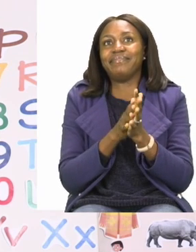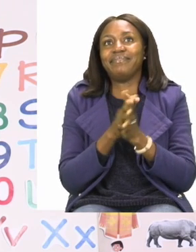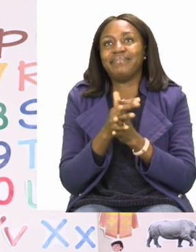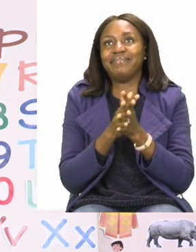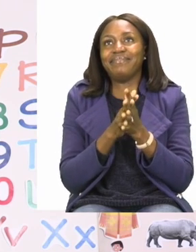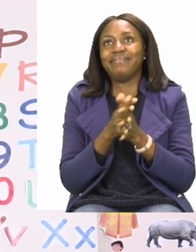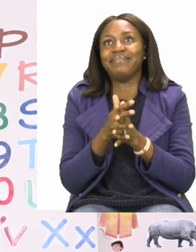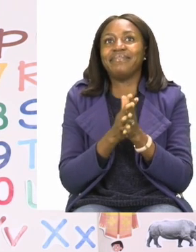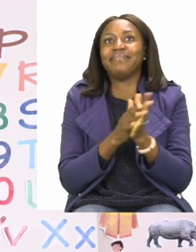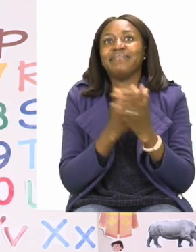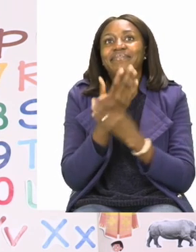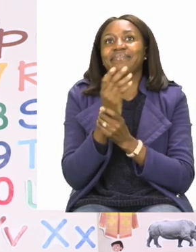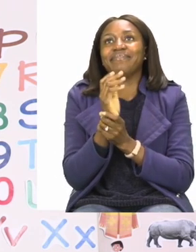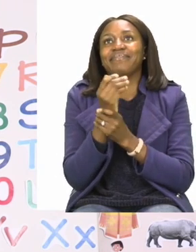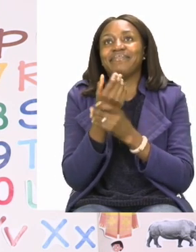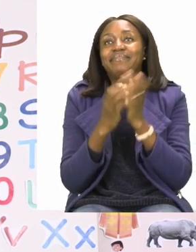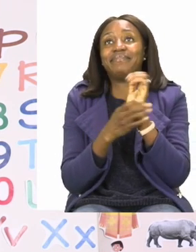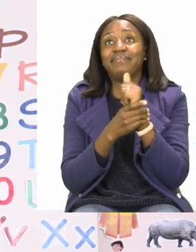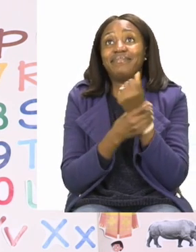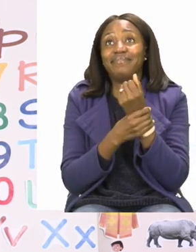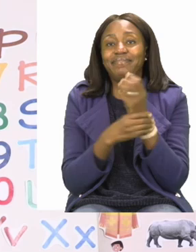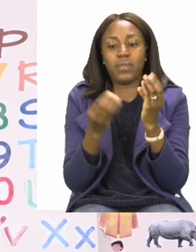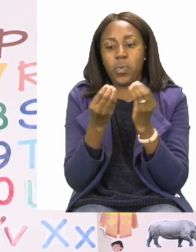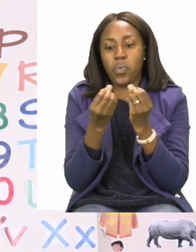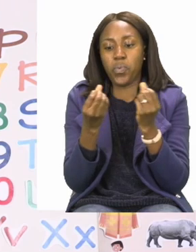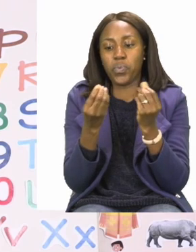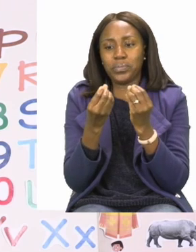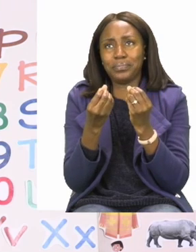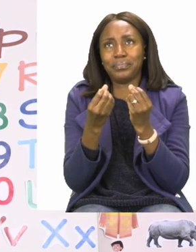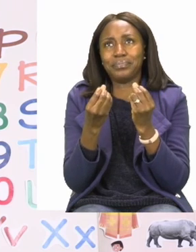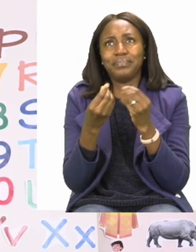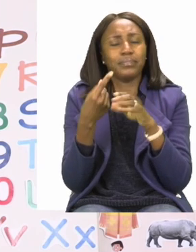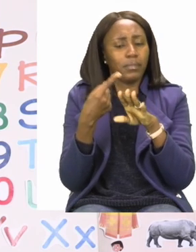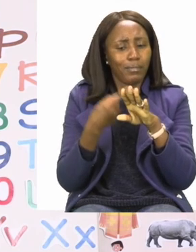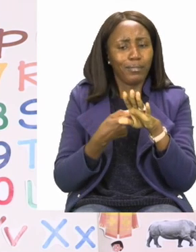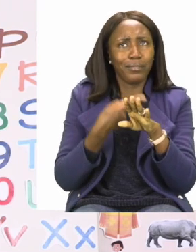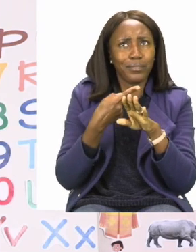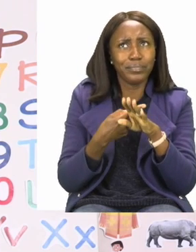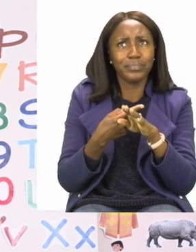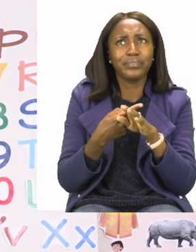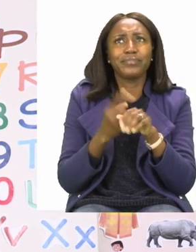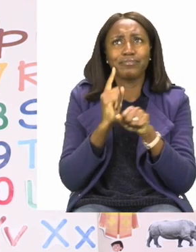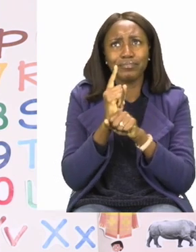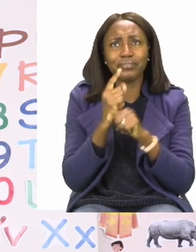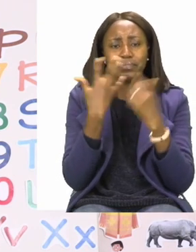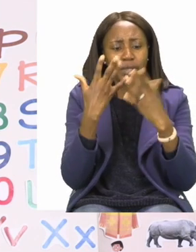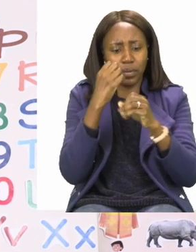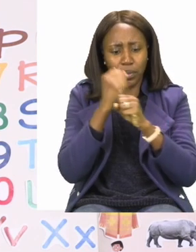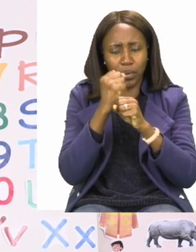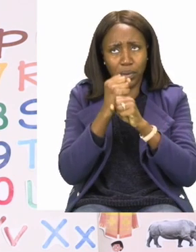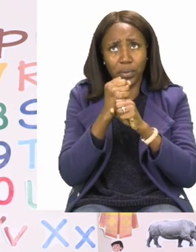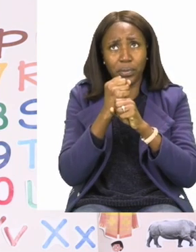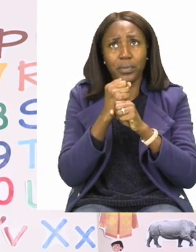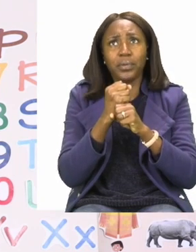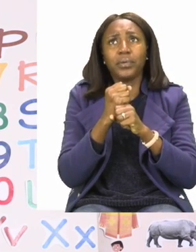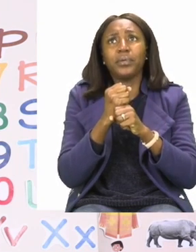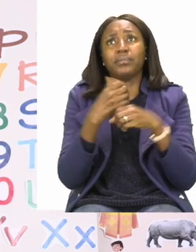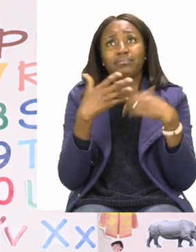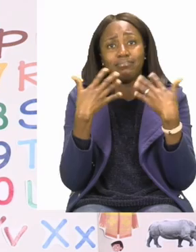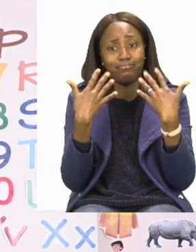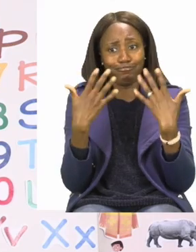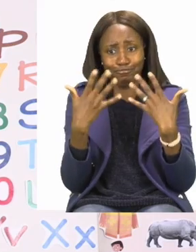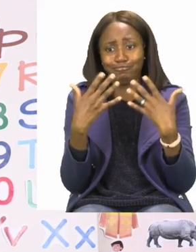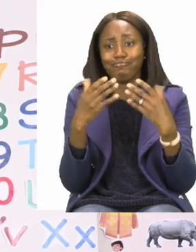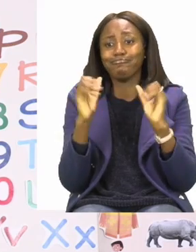our fingers, on our wrists, and our fingertips too. Make sure your hands are dry before